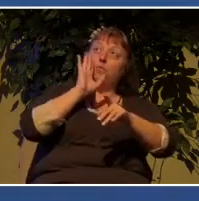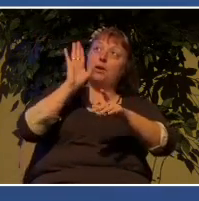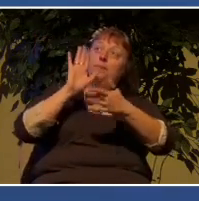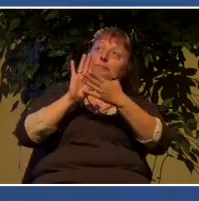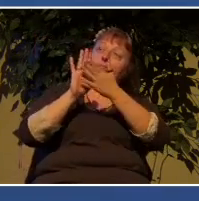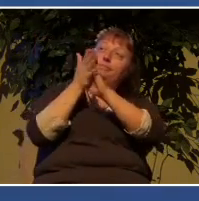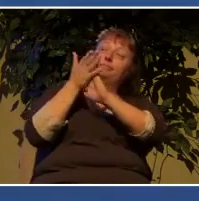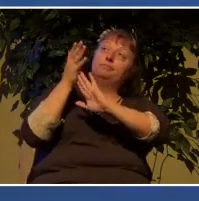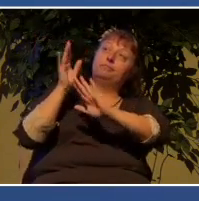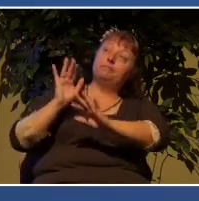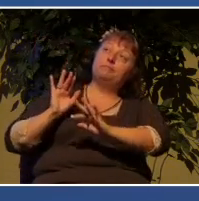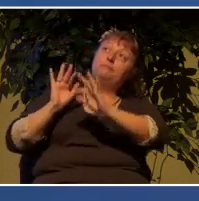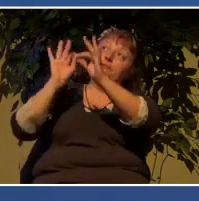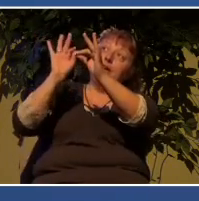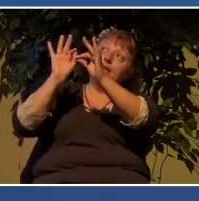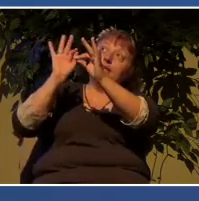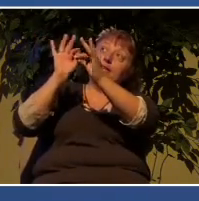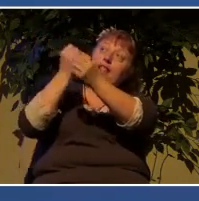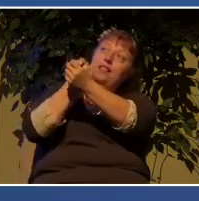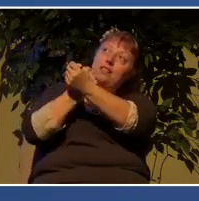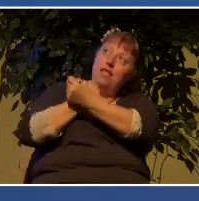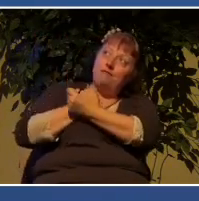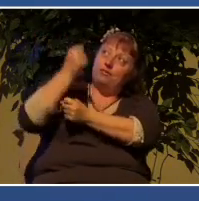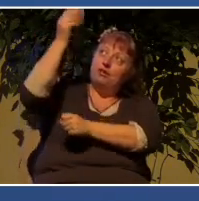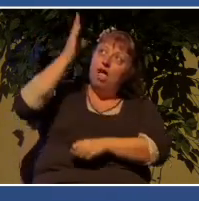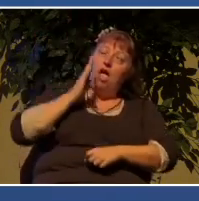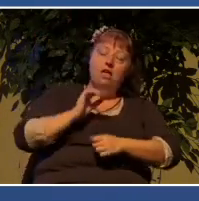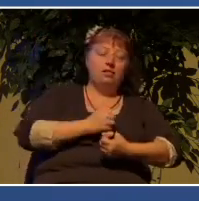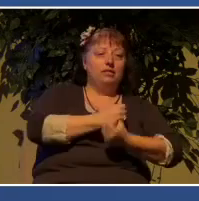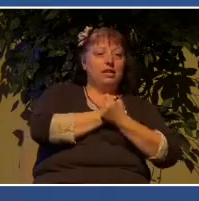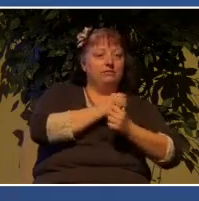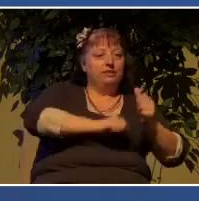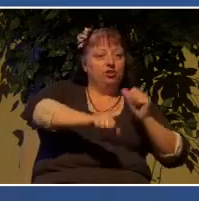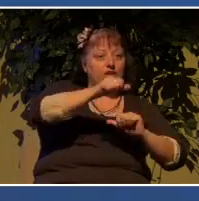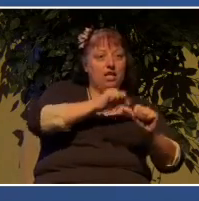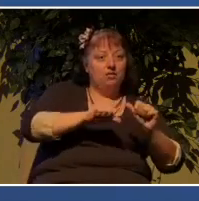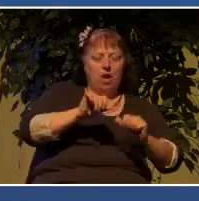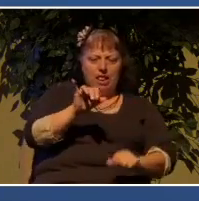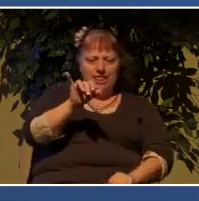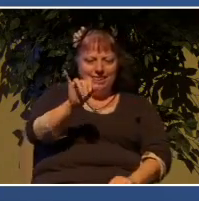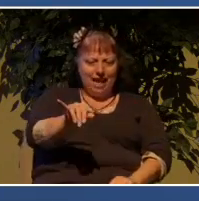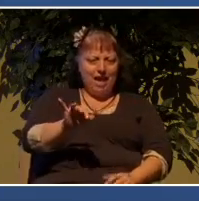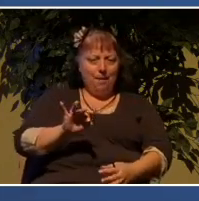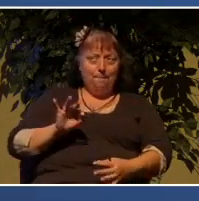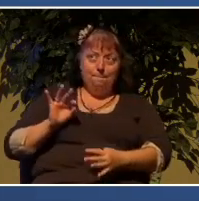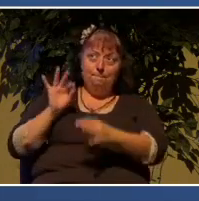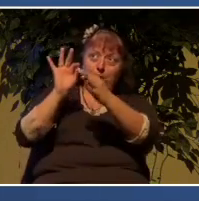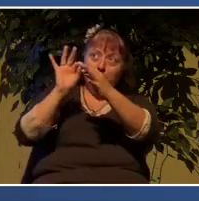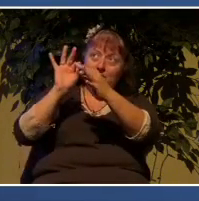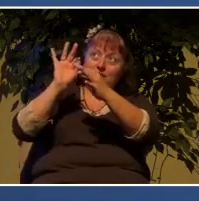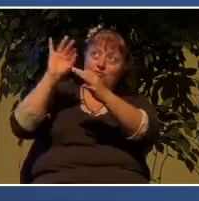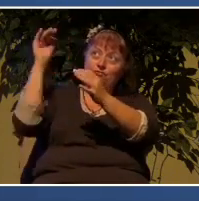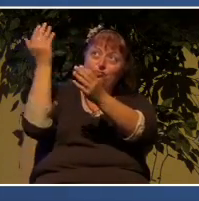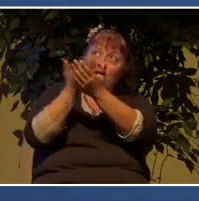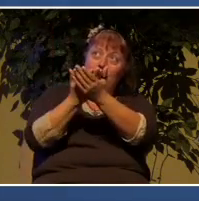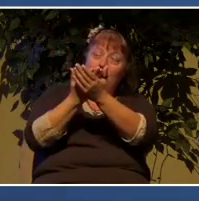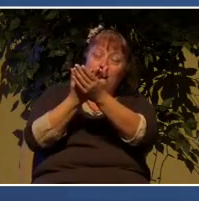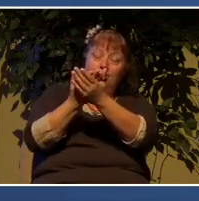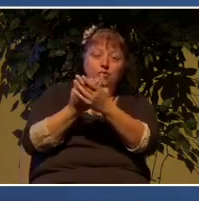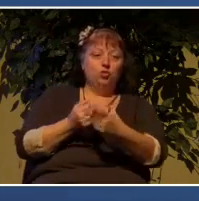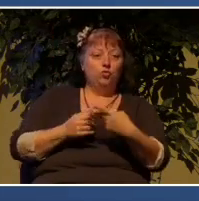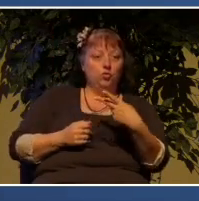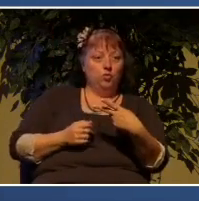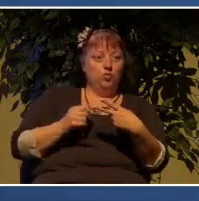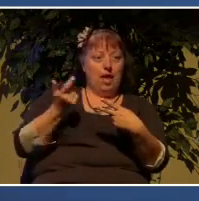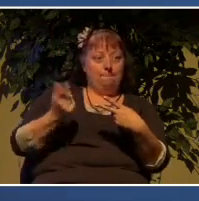love for God and love for each other. And when that perfect comes, two things are going to happen.